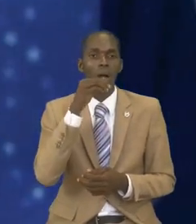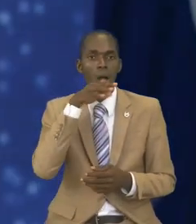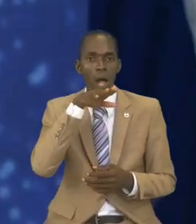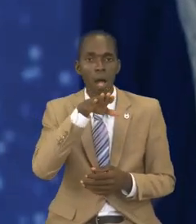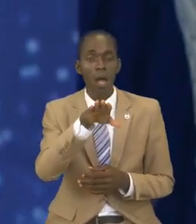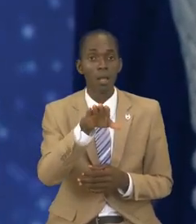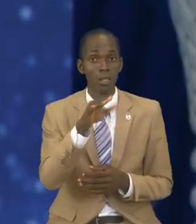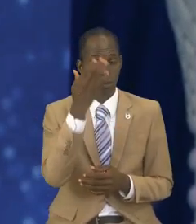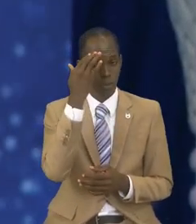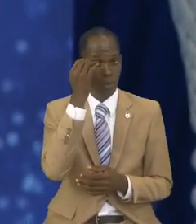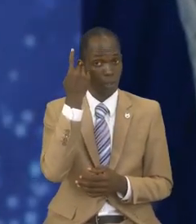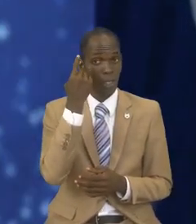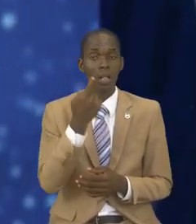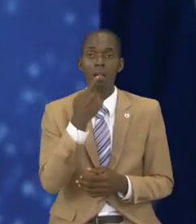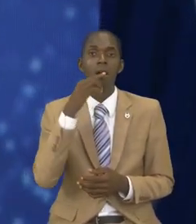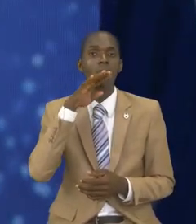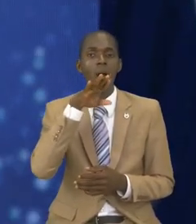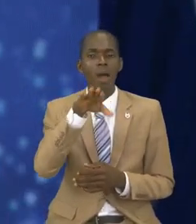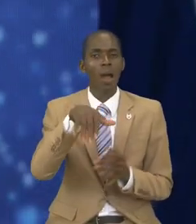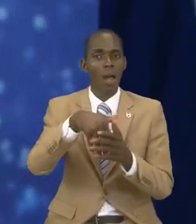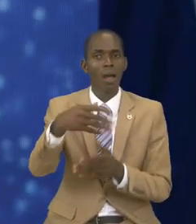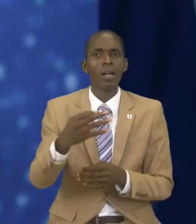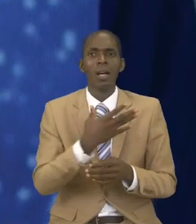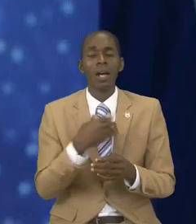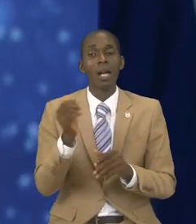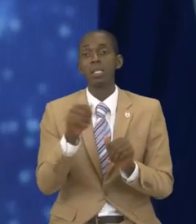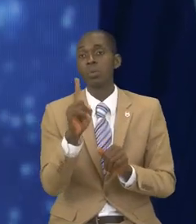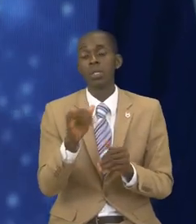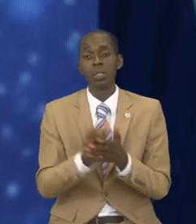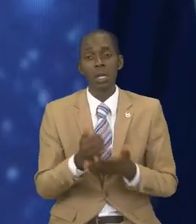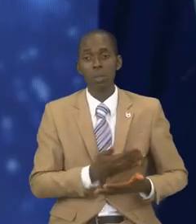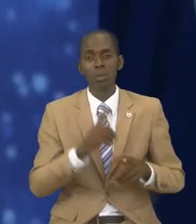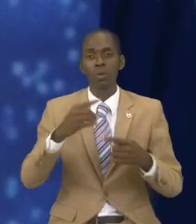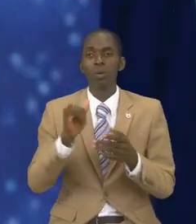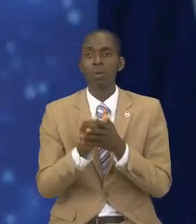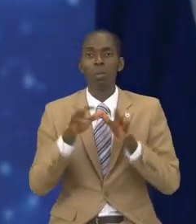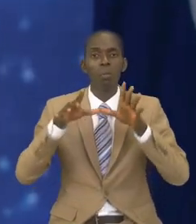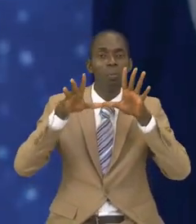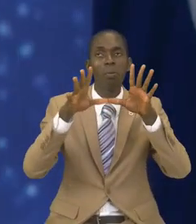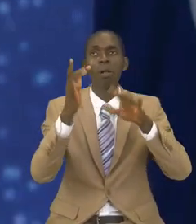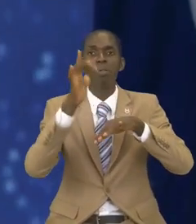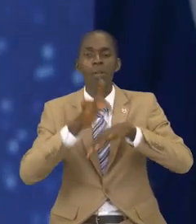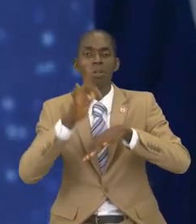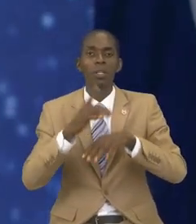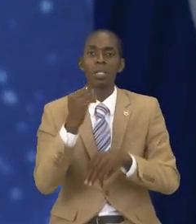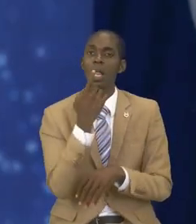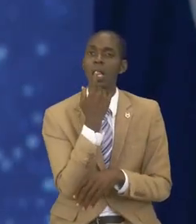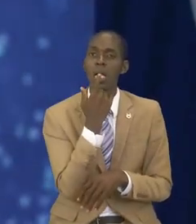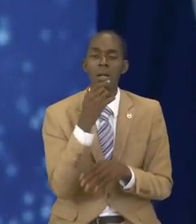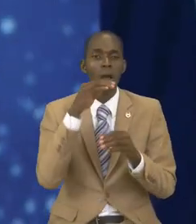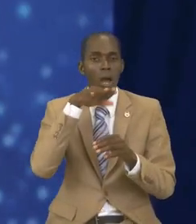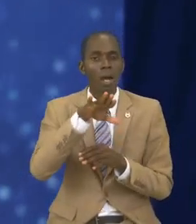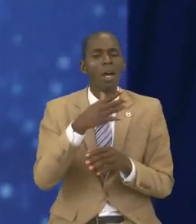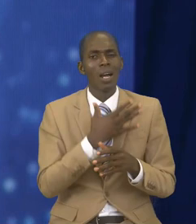And anywhere the child was, all the flies would be coming, they'll be driving the flies away. And they tried to do